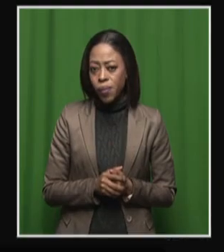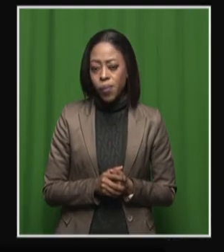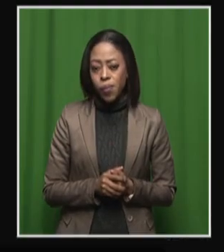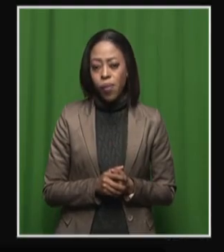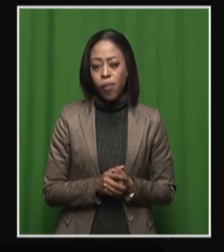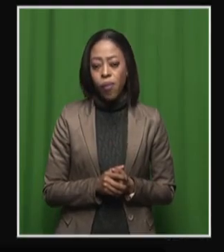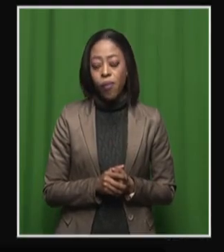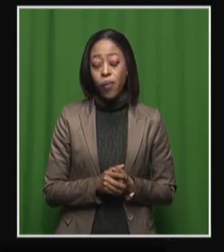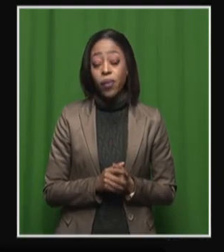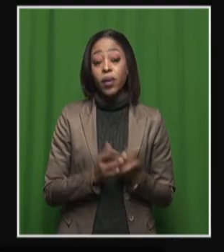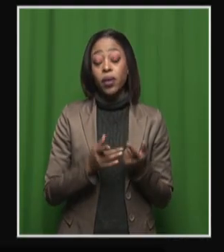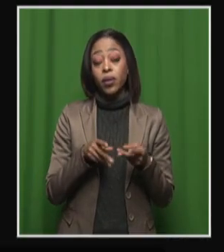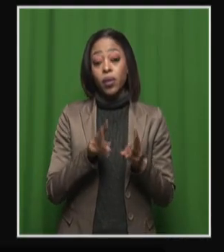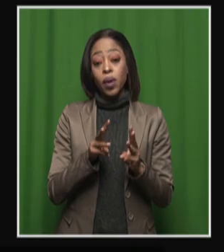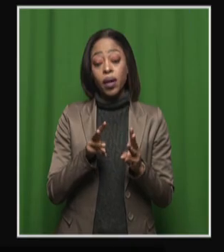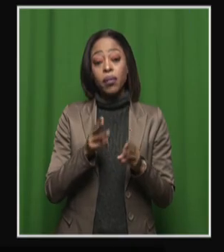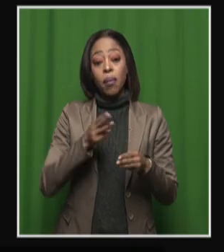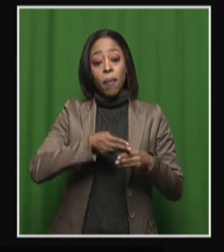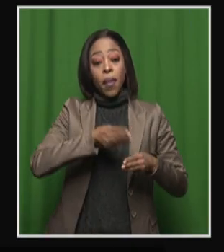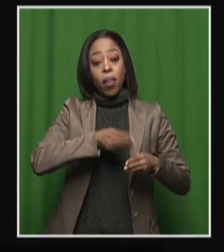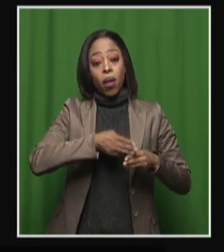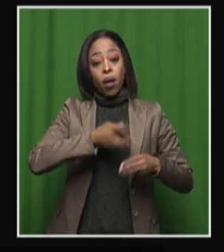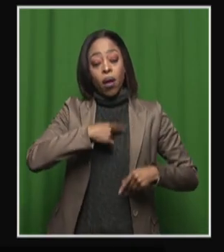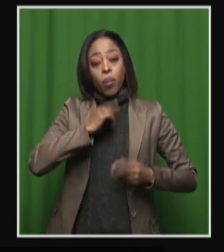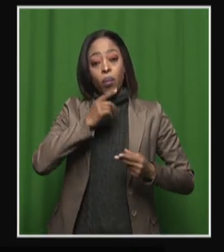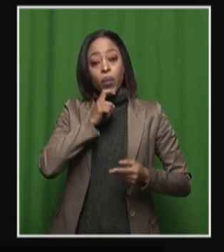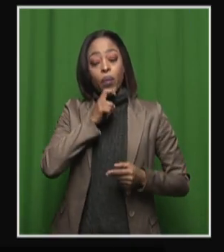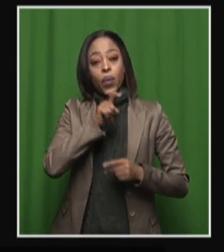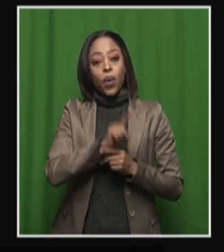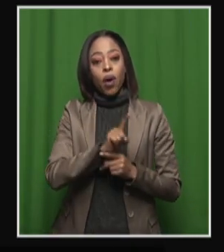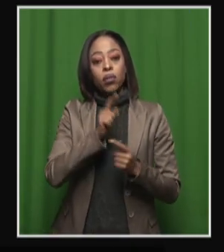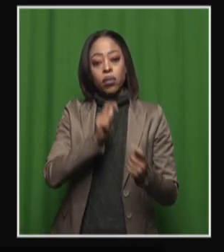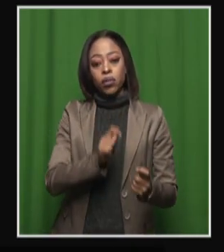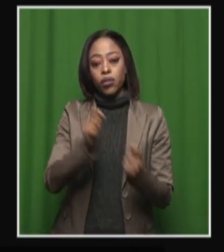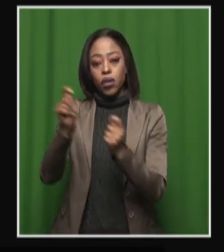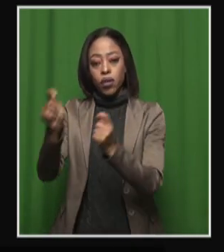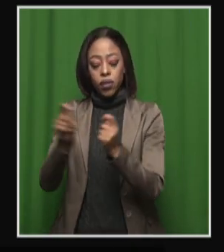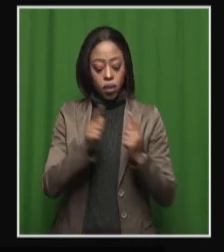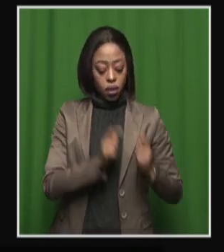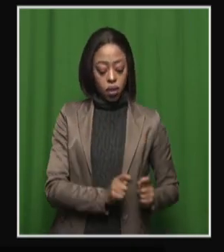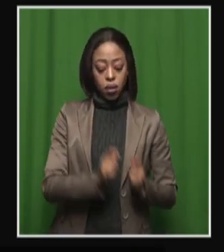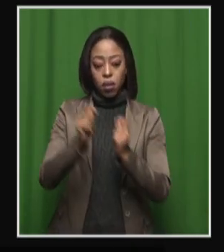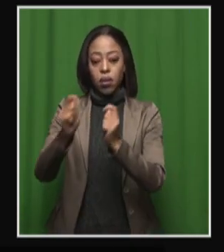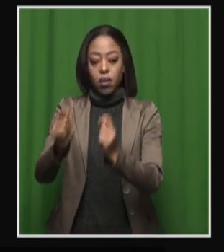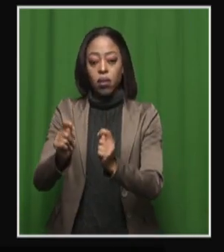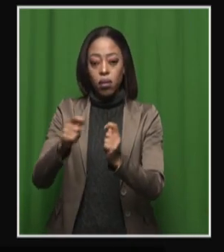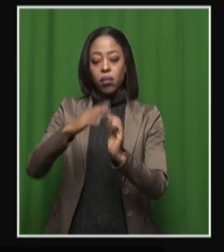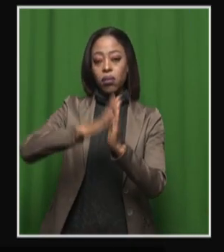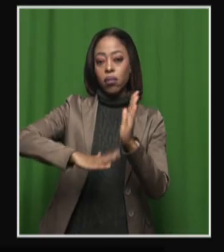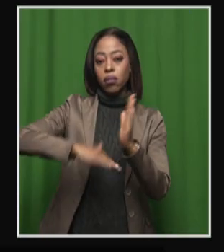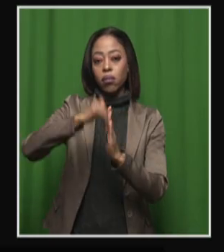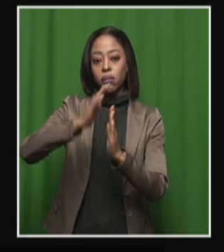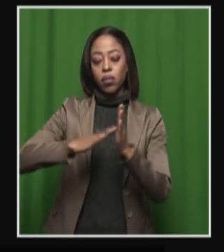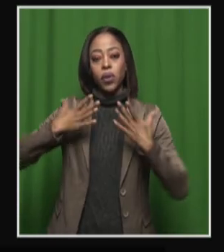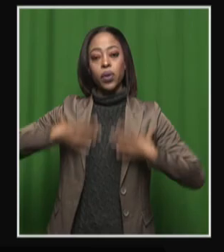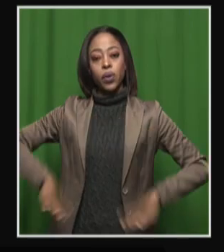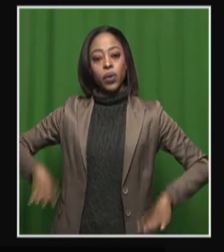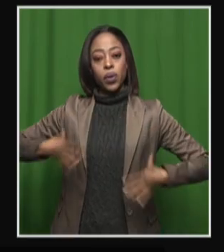So the technique that I use where I do transfer and raise painting onto my